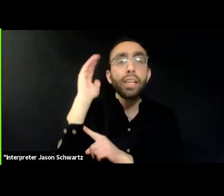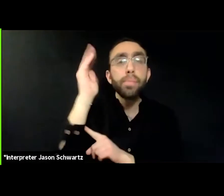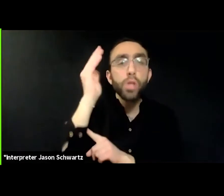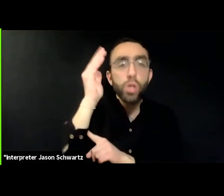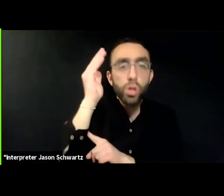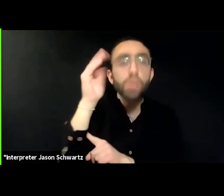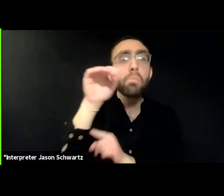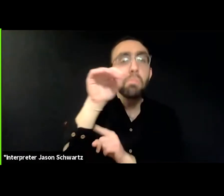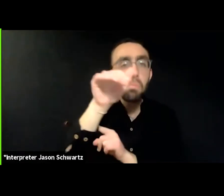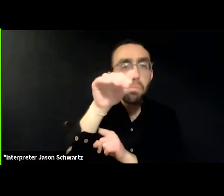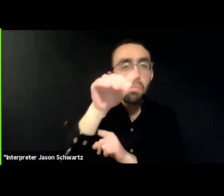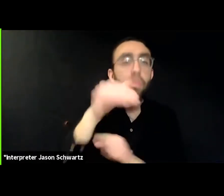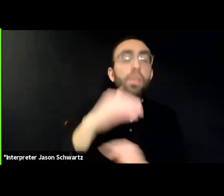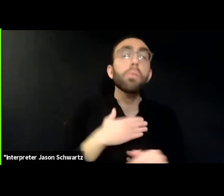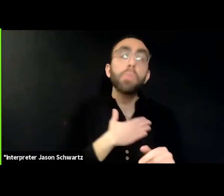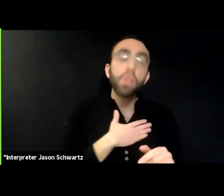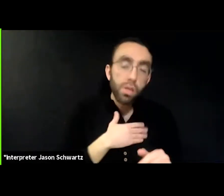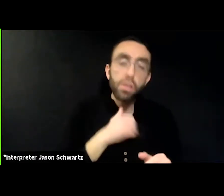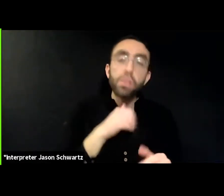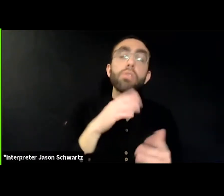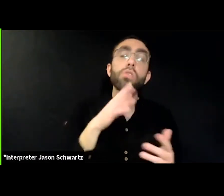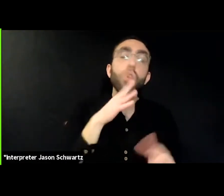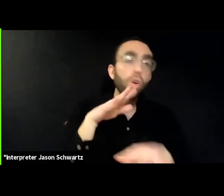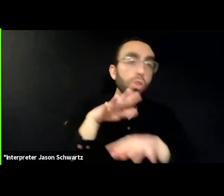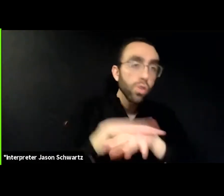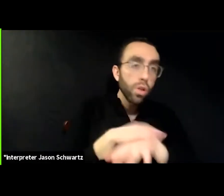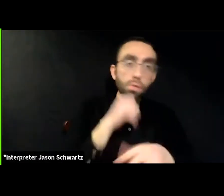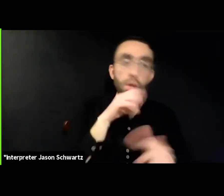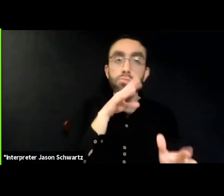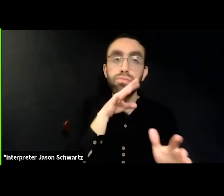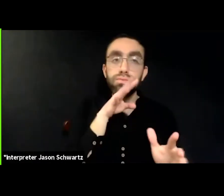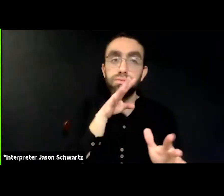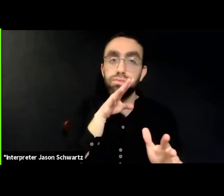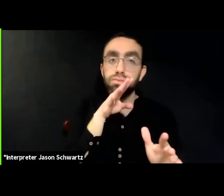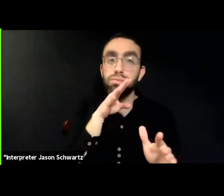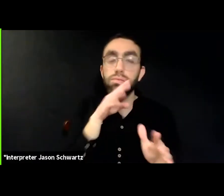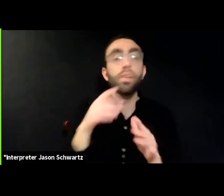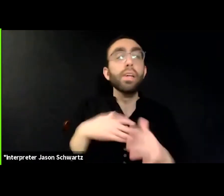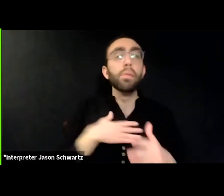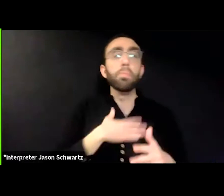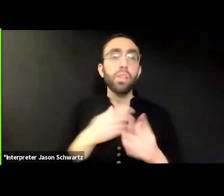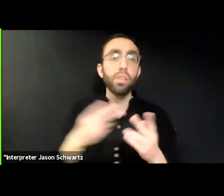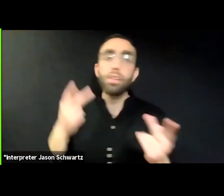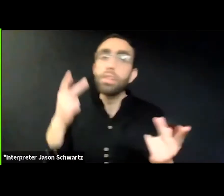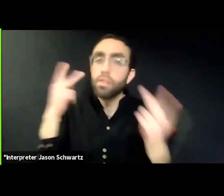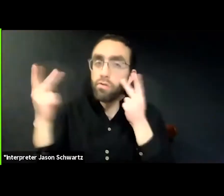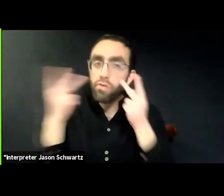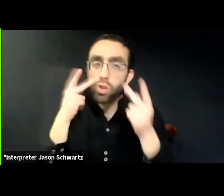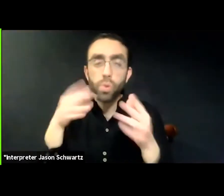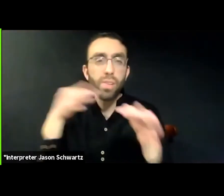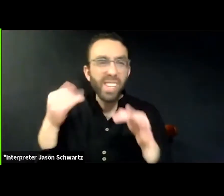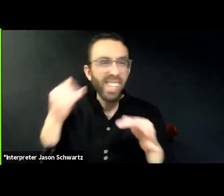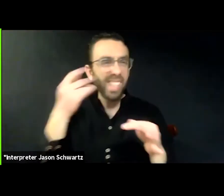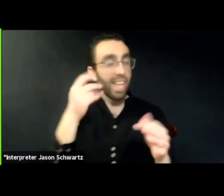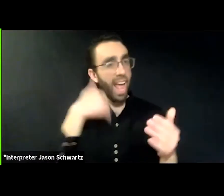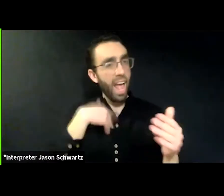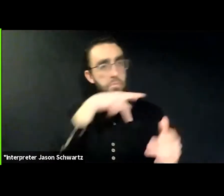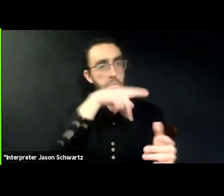we're going, to try to speak as slowly as possible, to do visual descriptions as much as possible with slides as